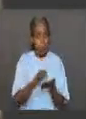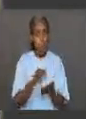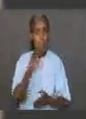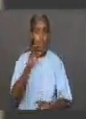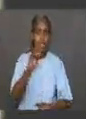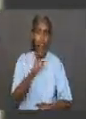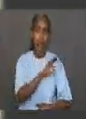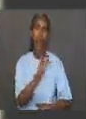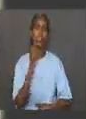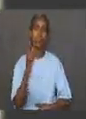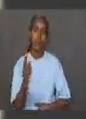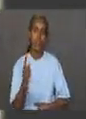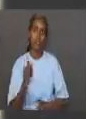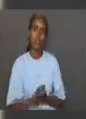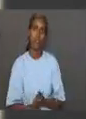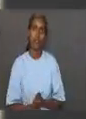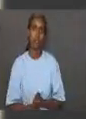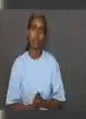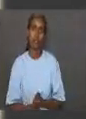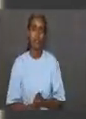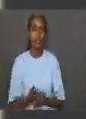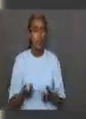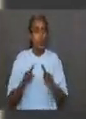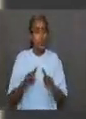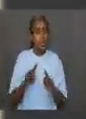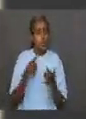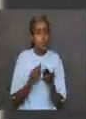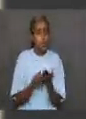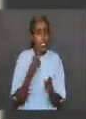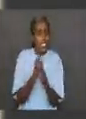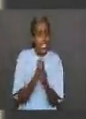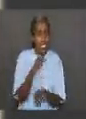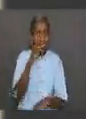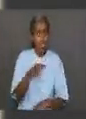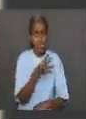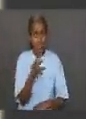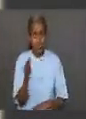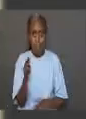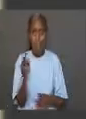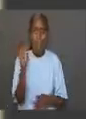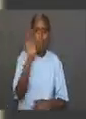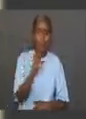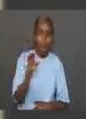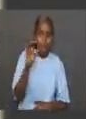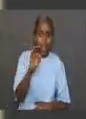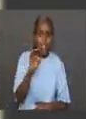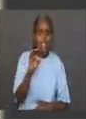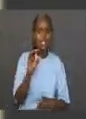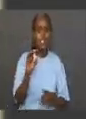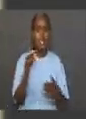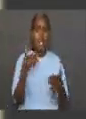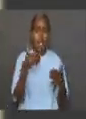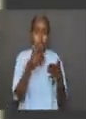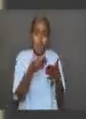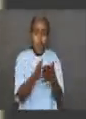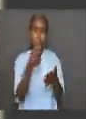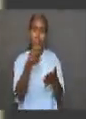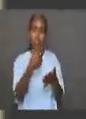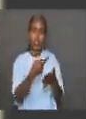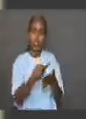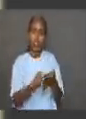0 and 1. When we check our table, we find that the approximate